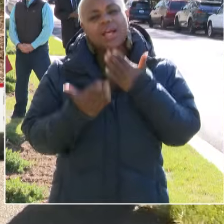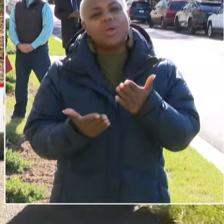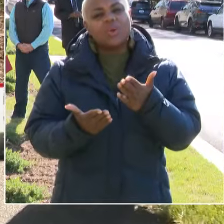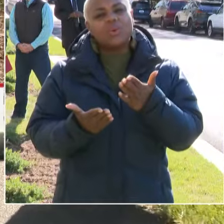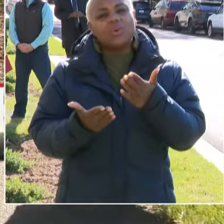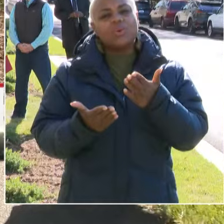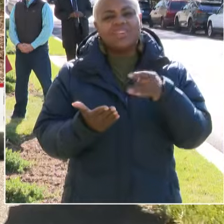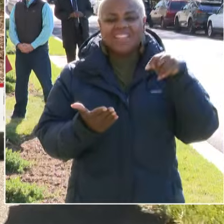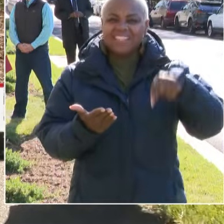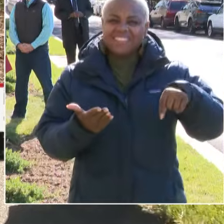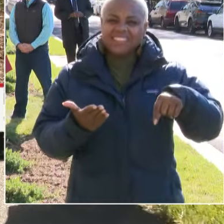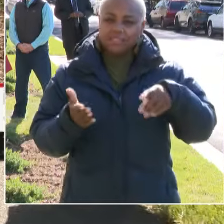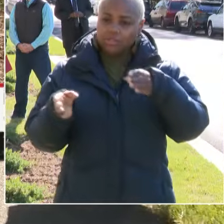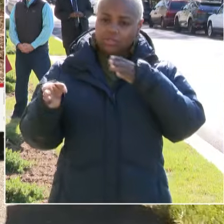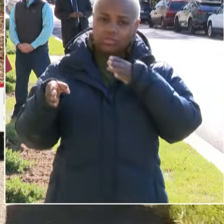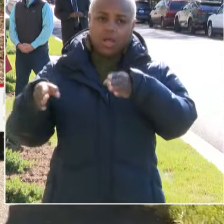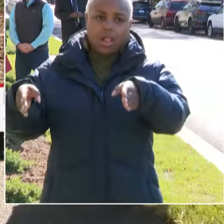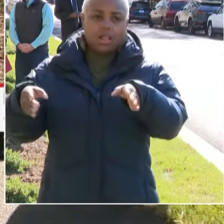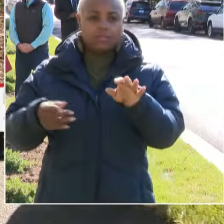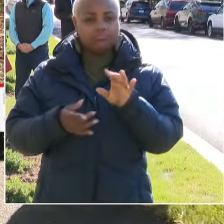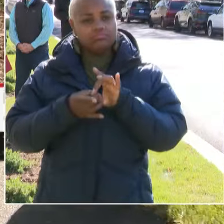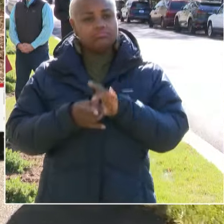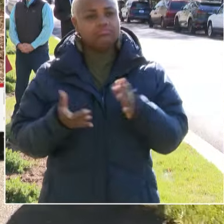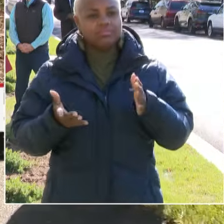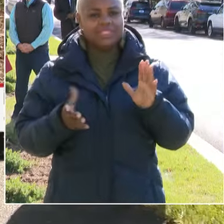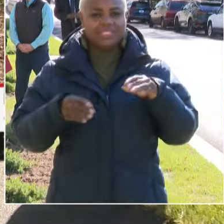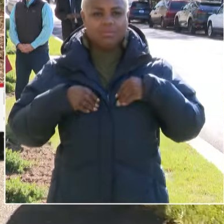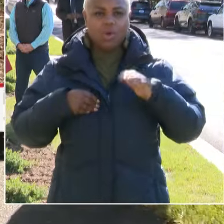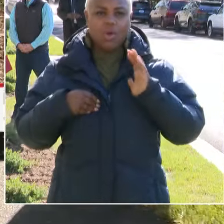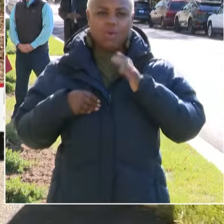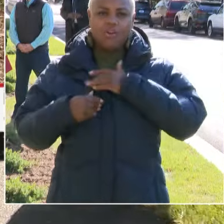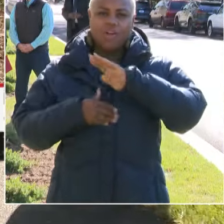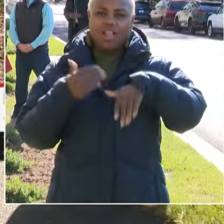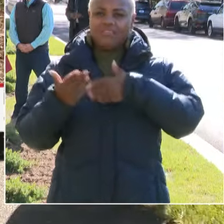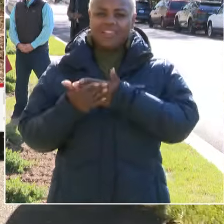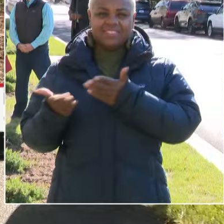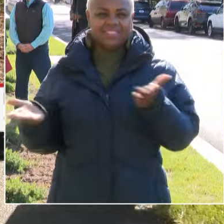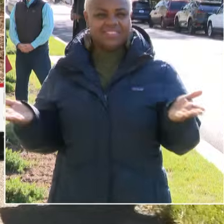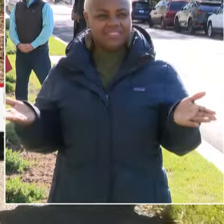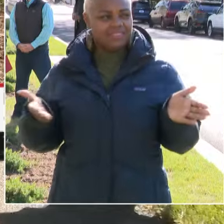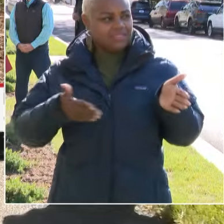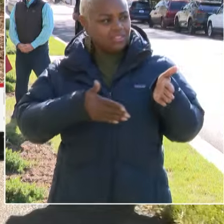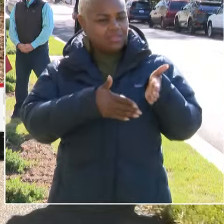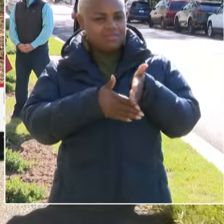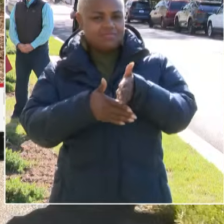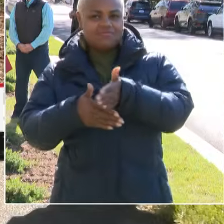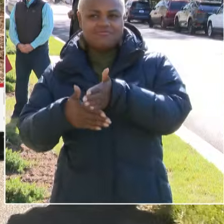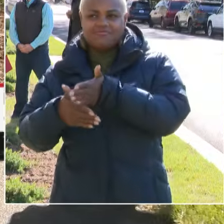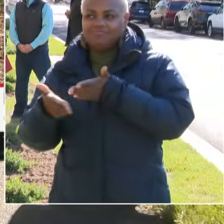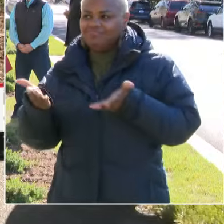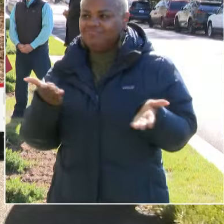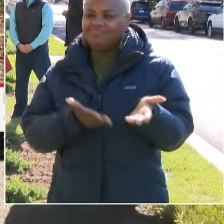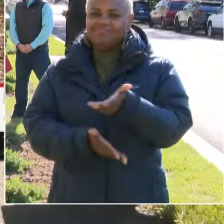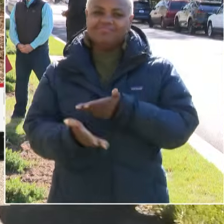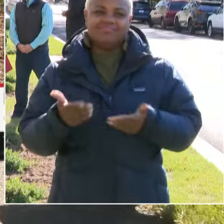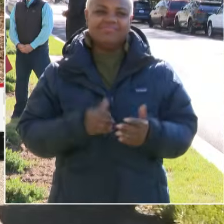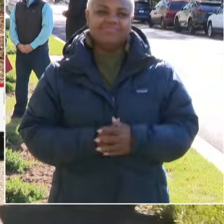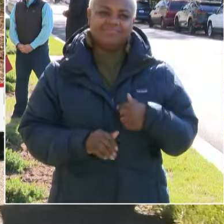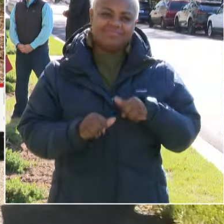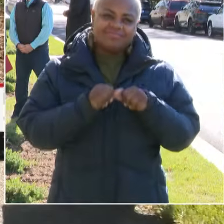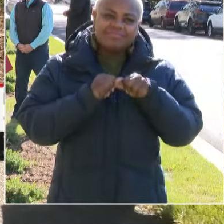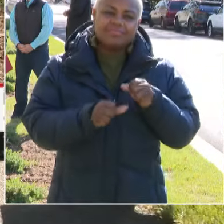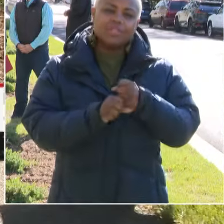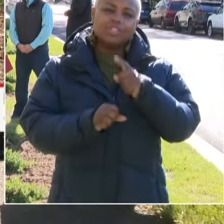to all of us. Let's make sure we use it, we enjoy it, and we continue building the connected and accessible, sustainable DC we all